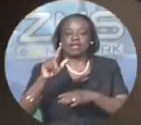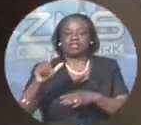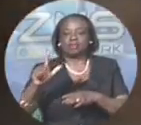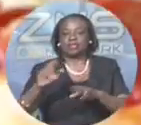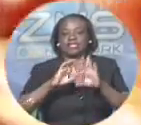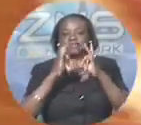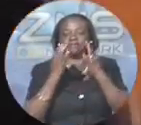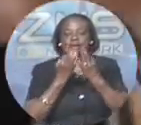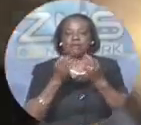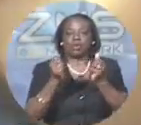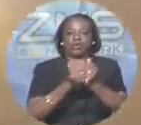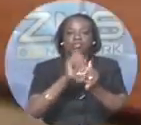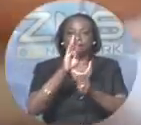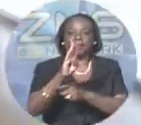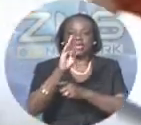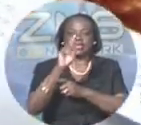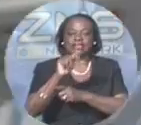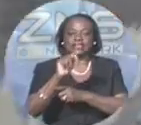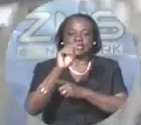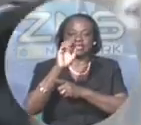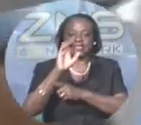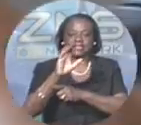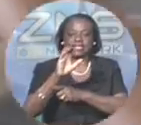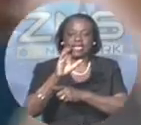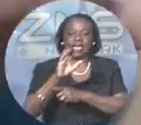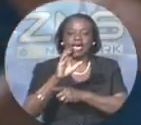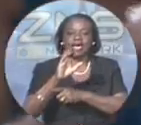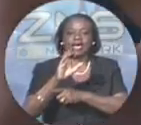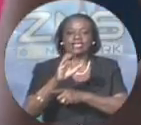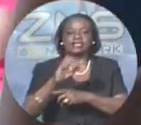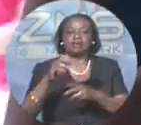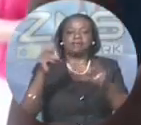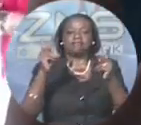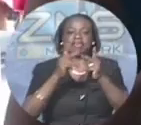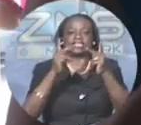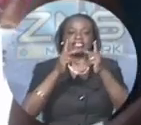pizza recipe for success. That would be